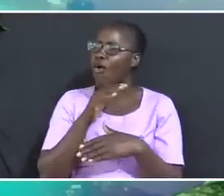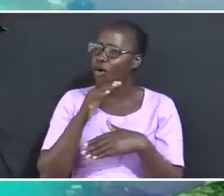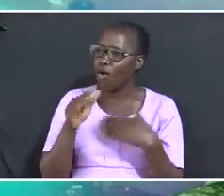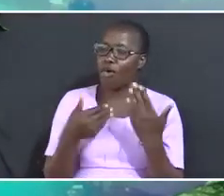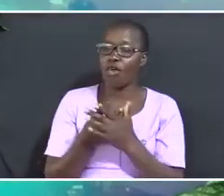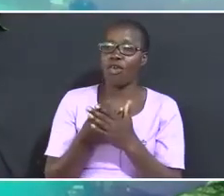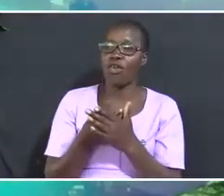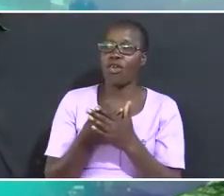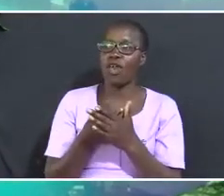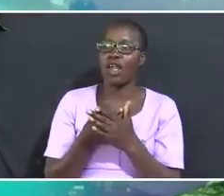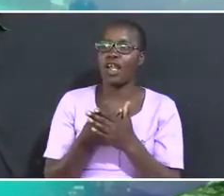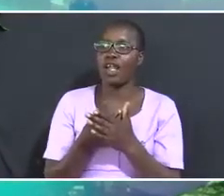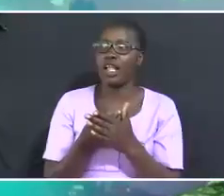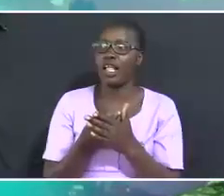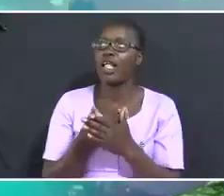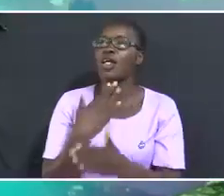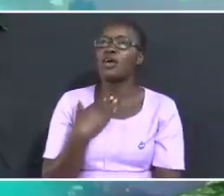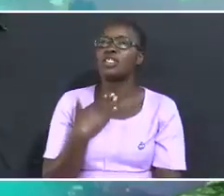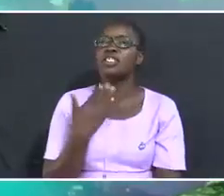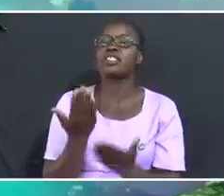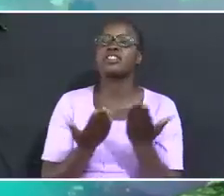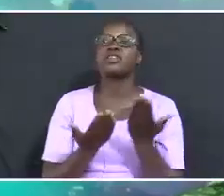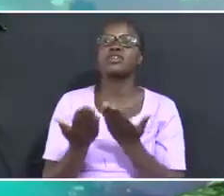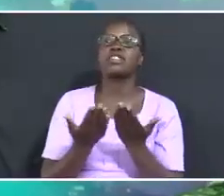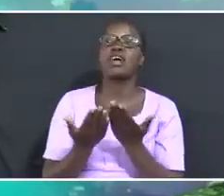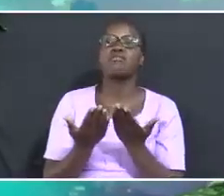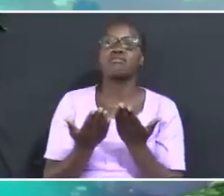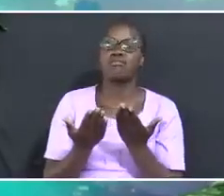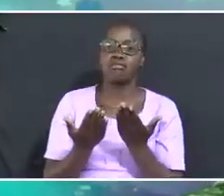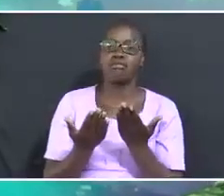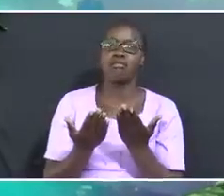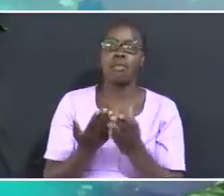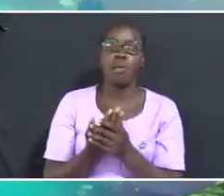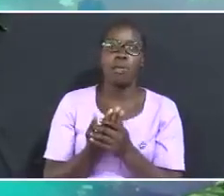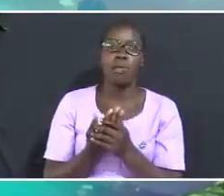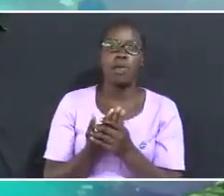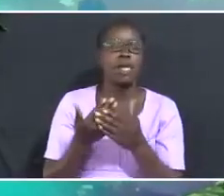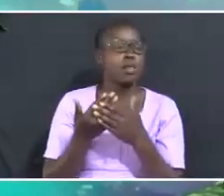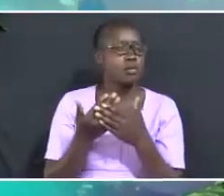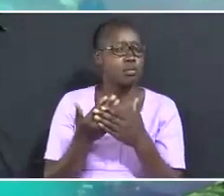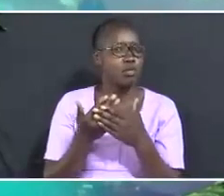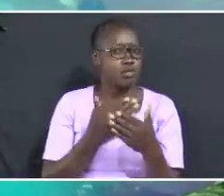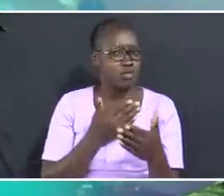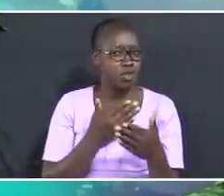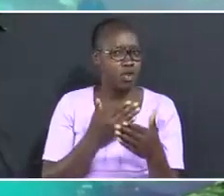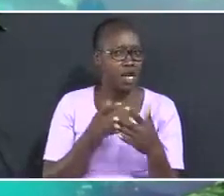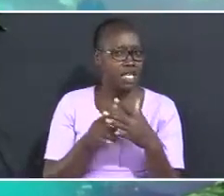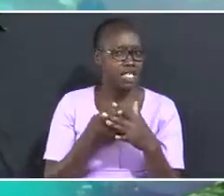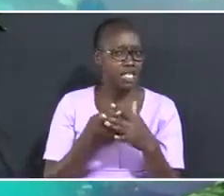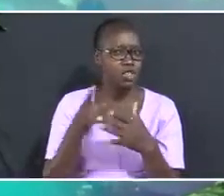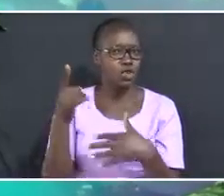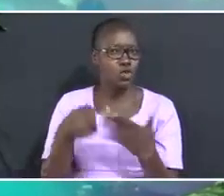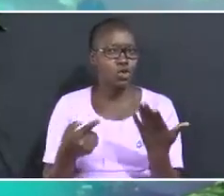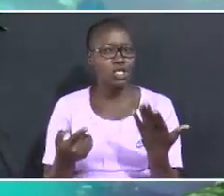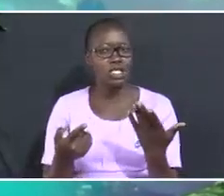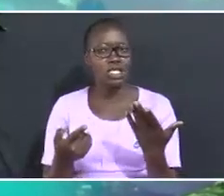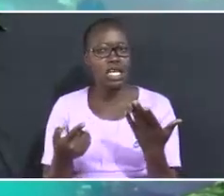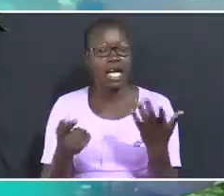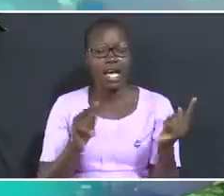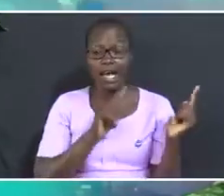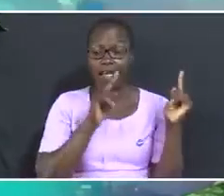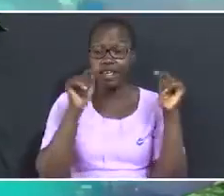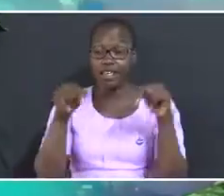have decided to serve this time. Before I embark on what brought me